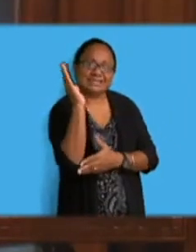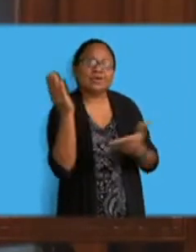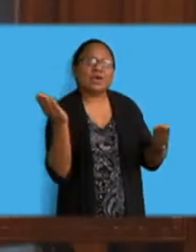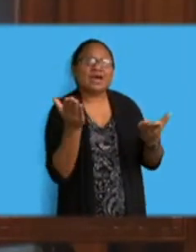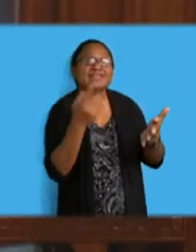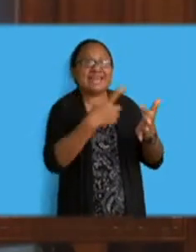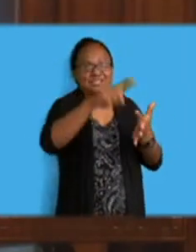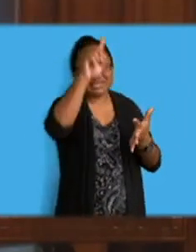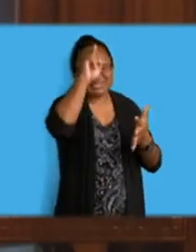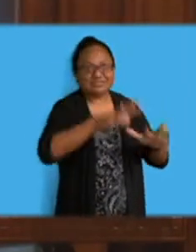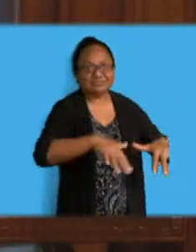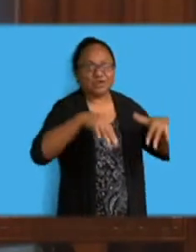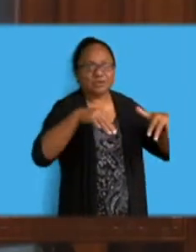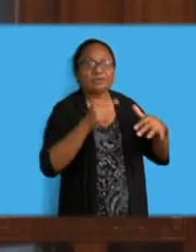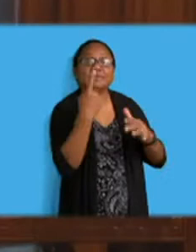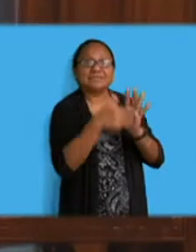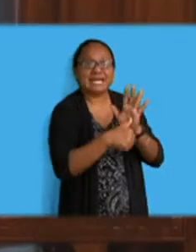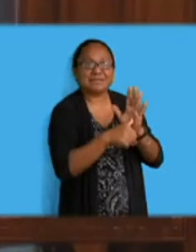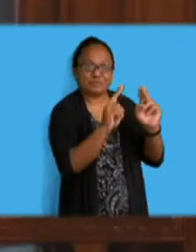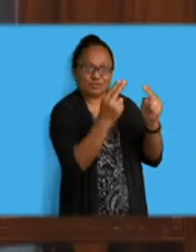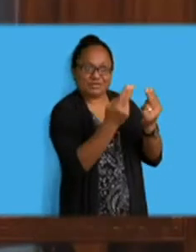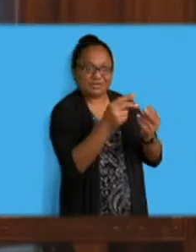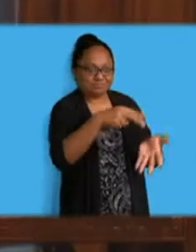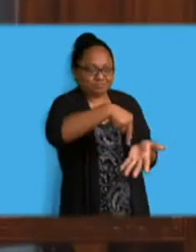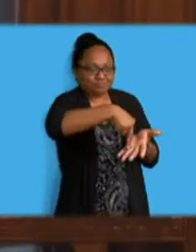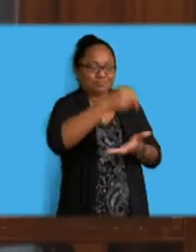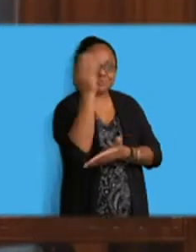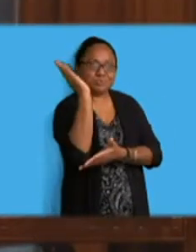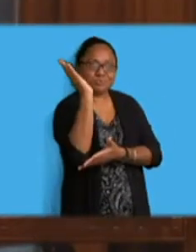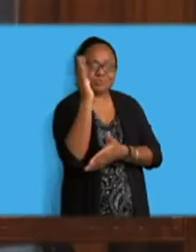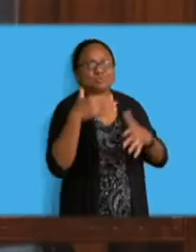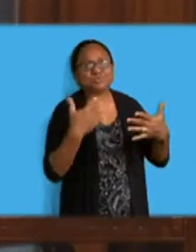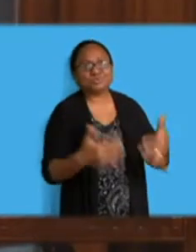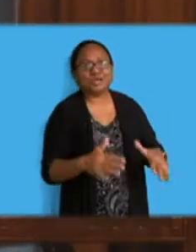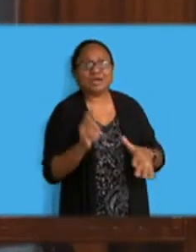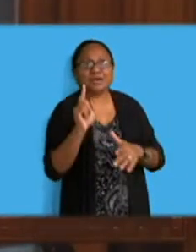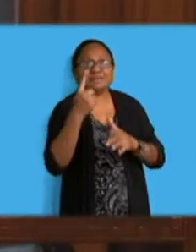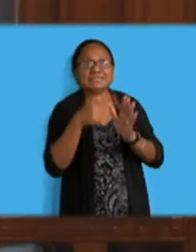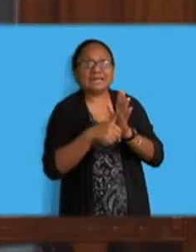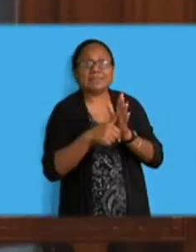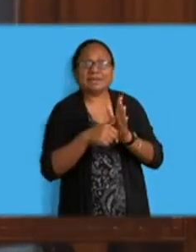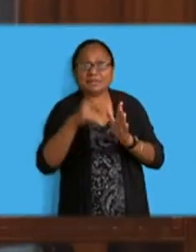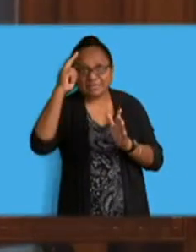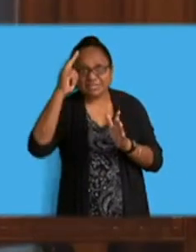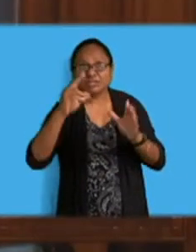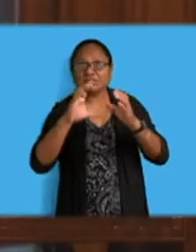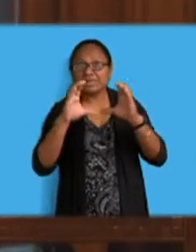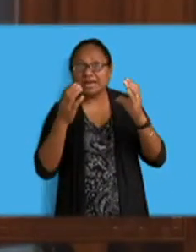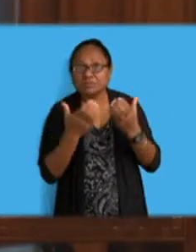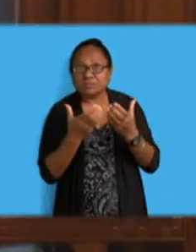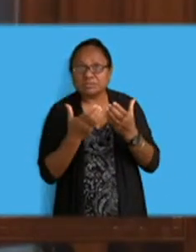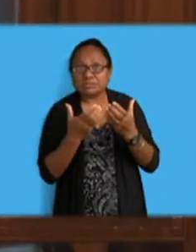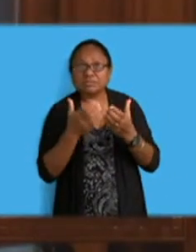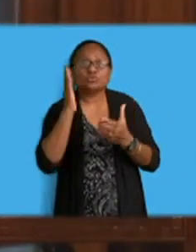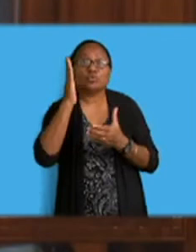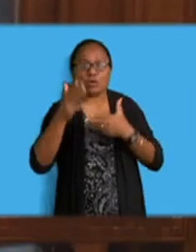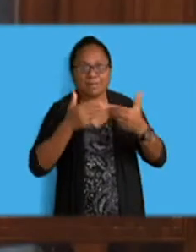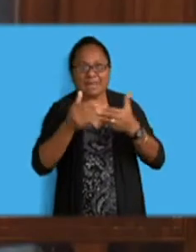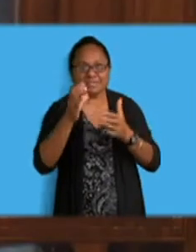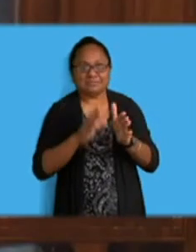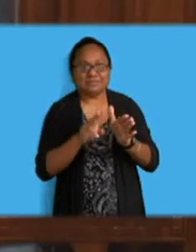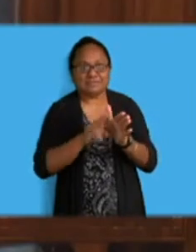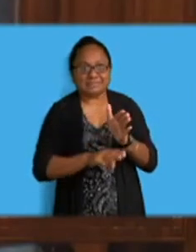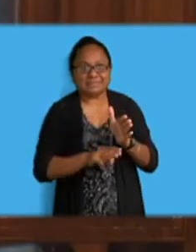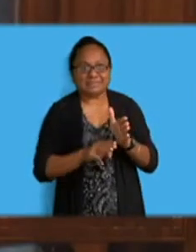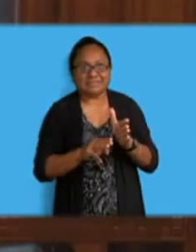Forum. First time ever, the unions presented. First time ever, the National Council of School Management representative, the co-chair, was given